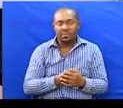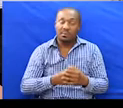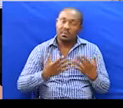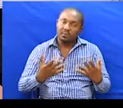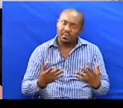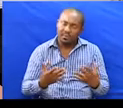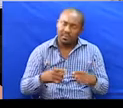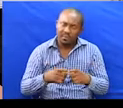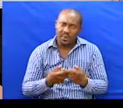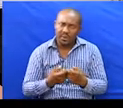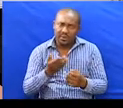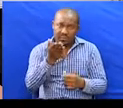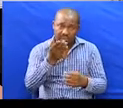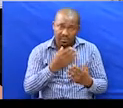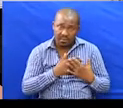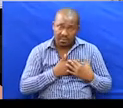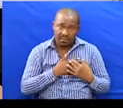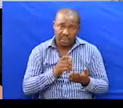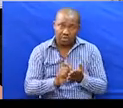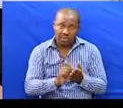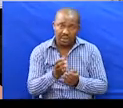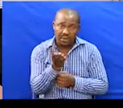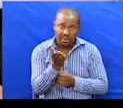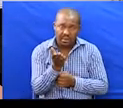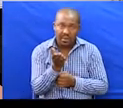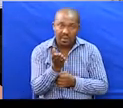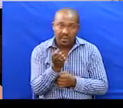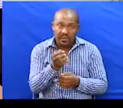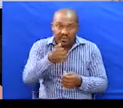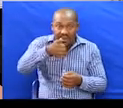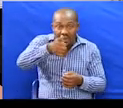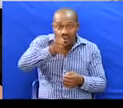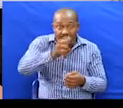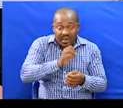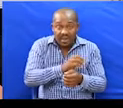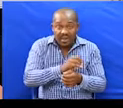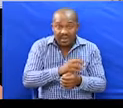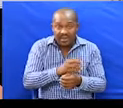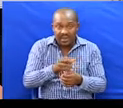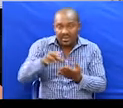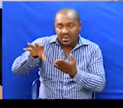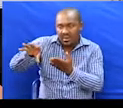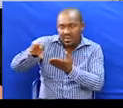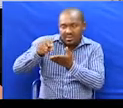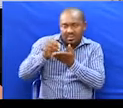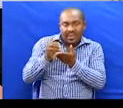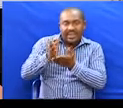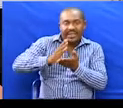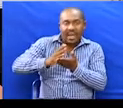But, my dear student, you resemble characters, some of the characters, not all.